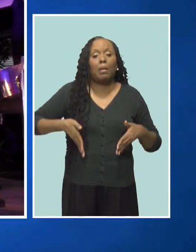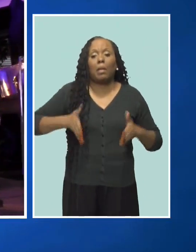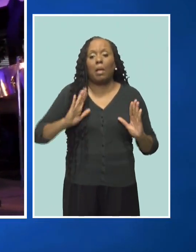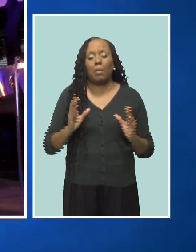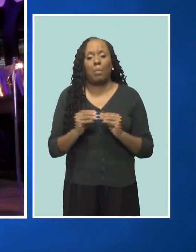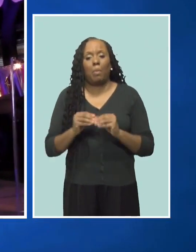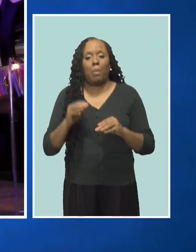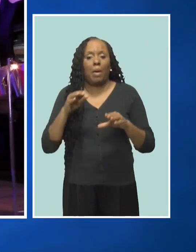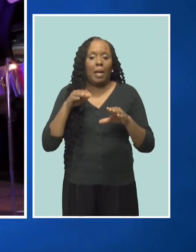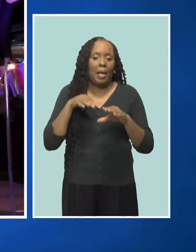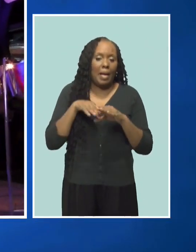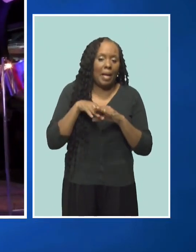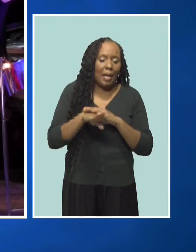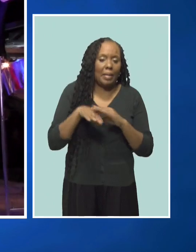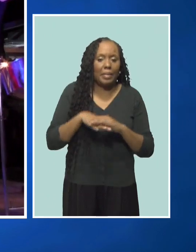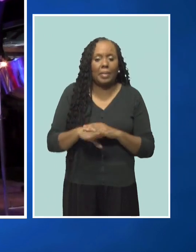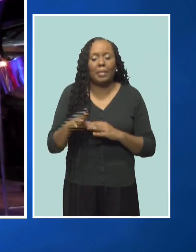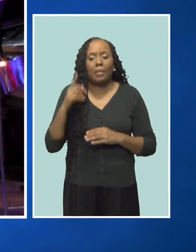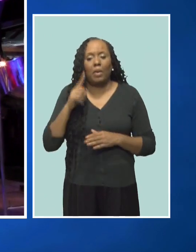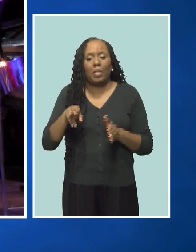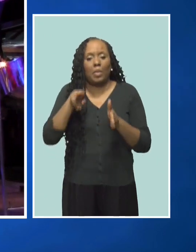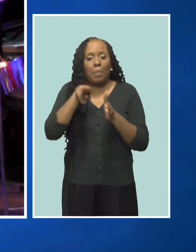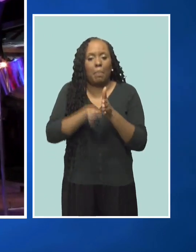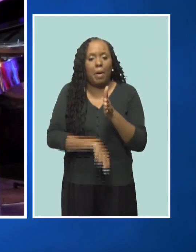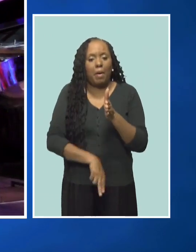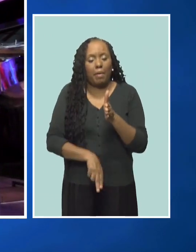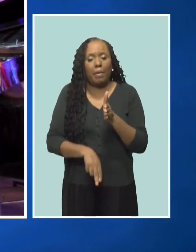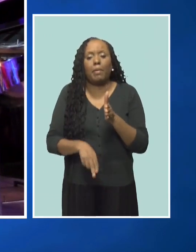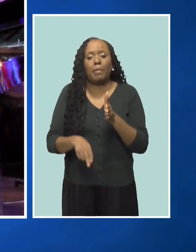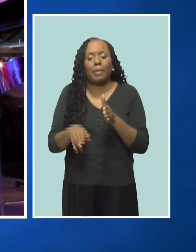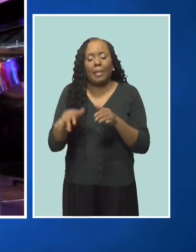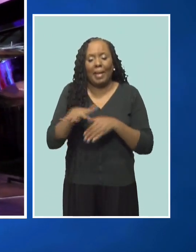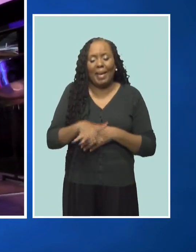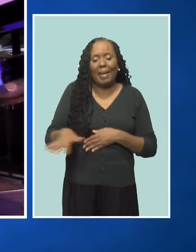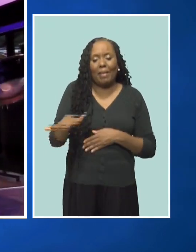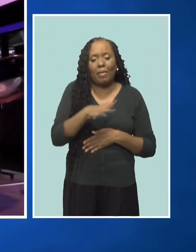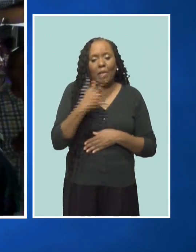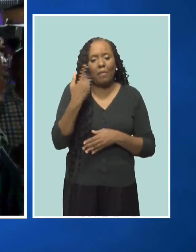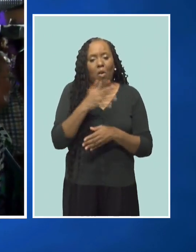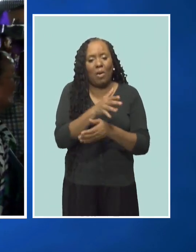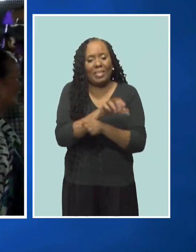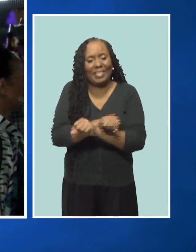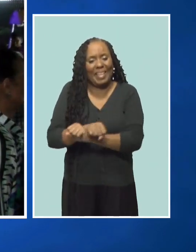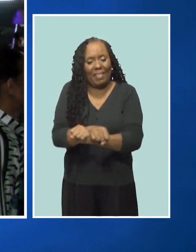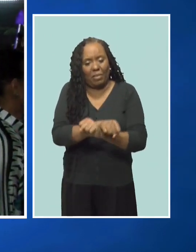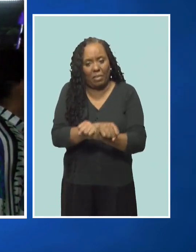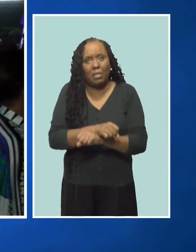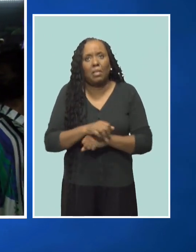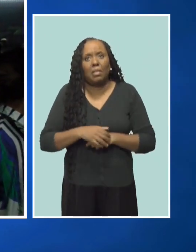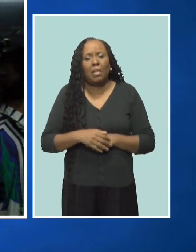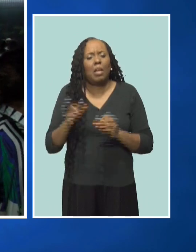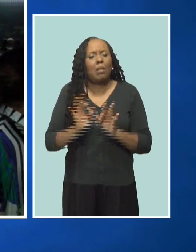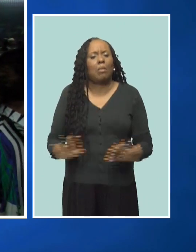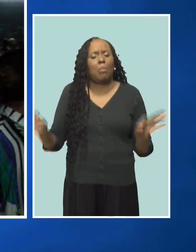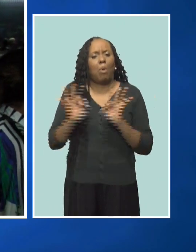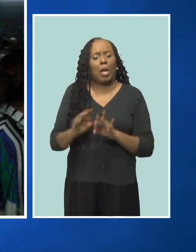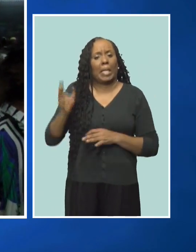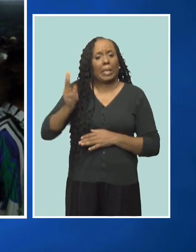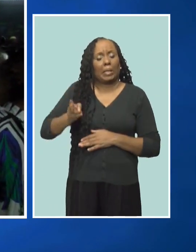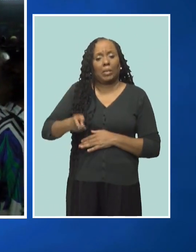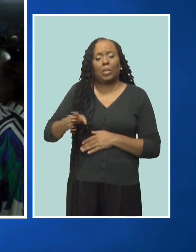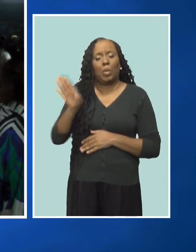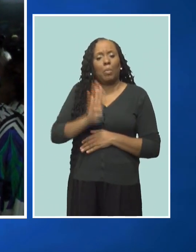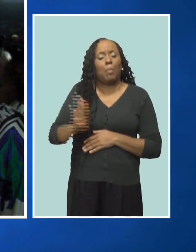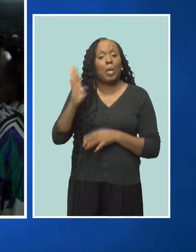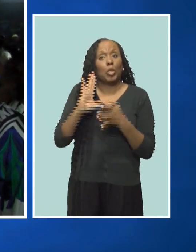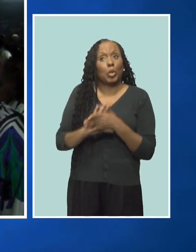the enslaved burial ground at Newton Plantation. She said the burial ground allows for a lot of important historical Barbadian